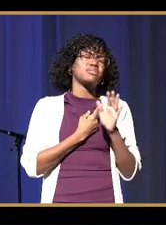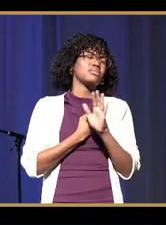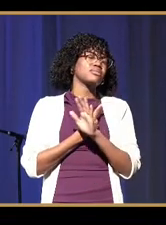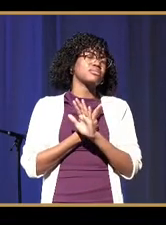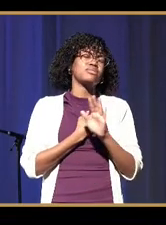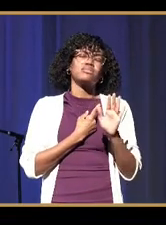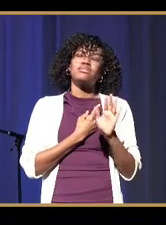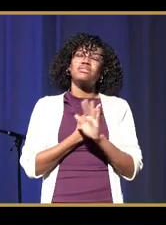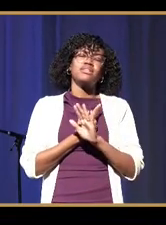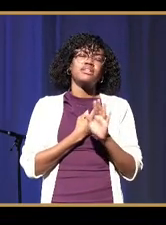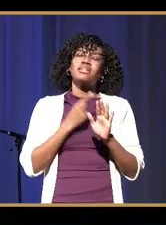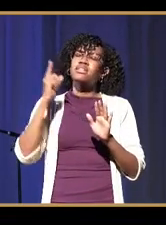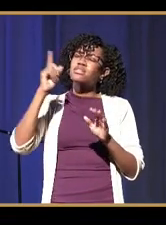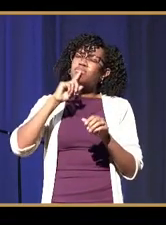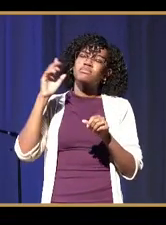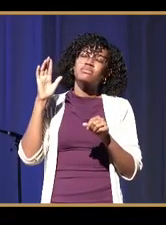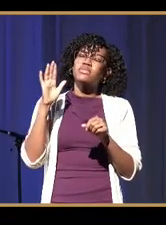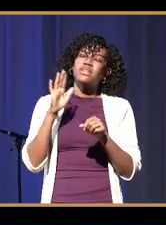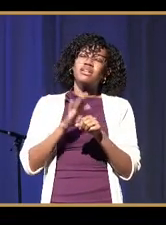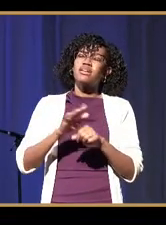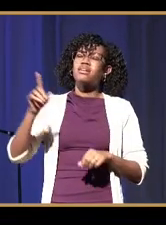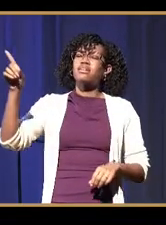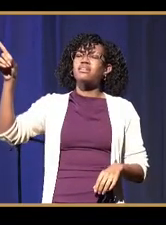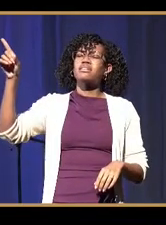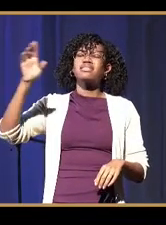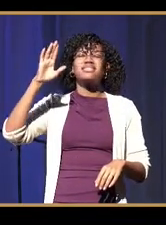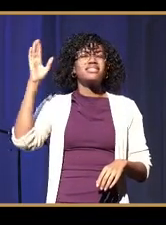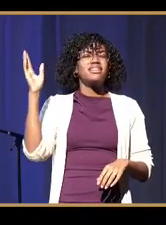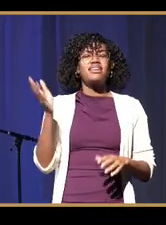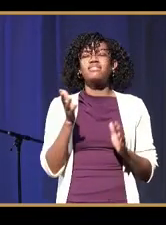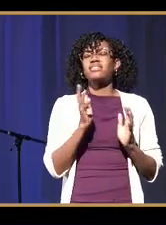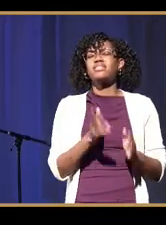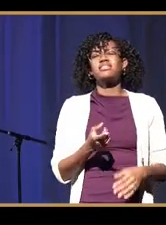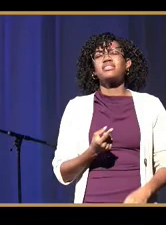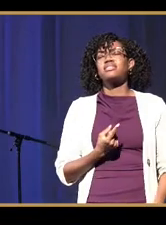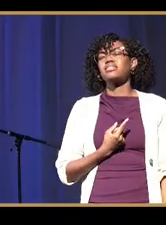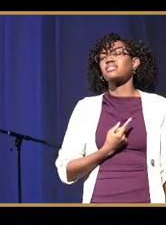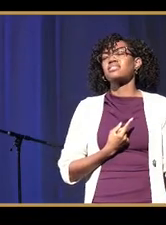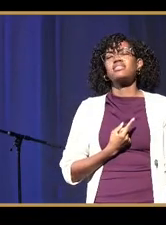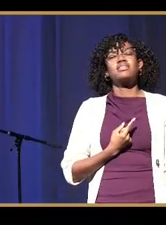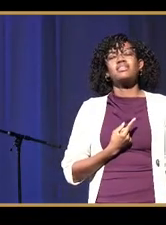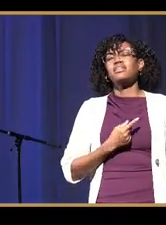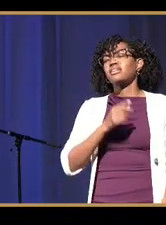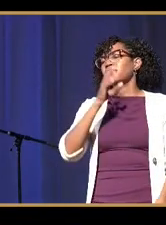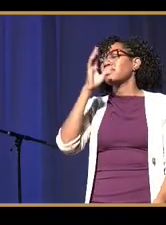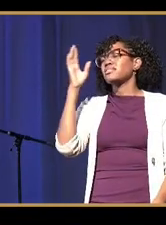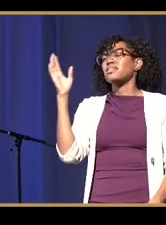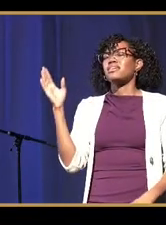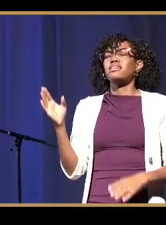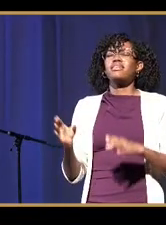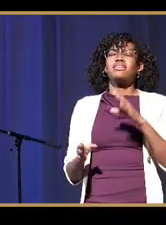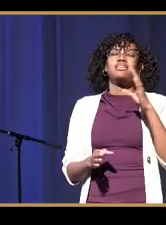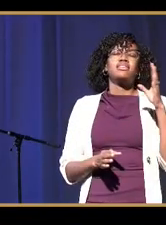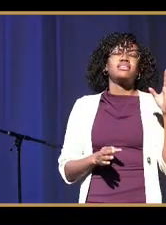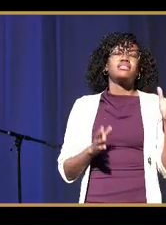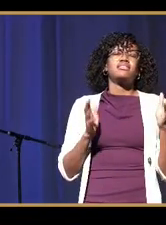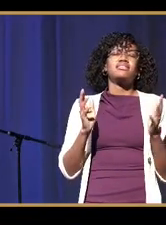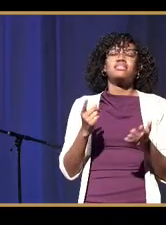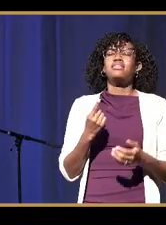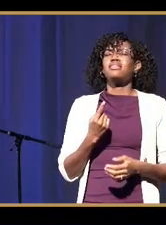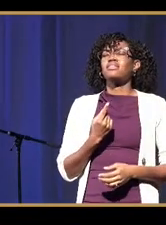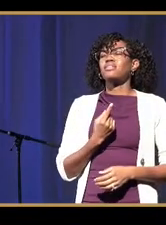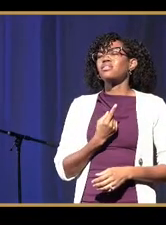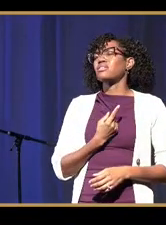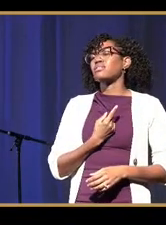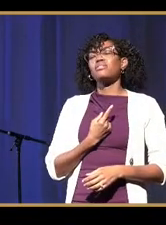alone. He promised never to leave us, never to leave us alone.